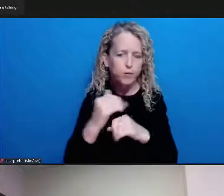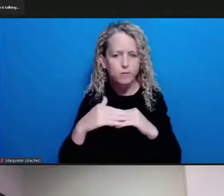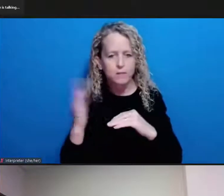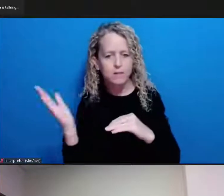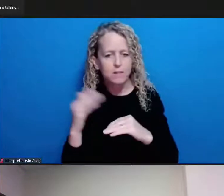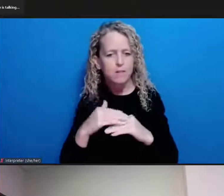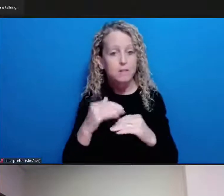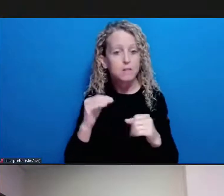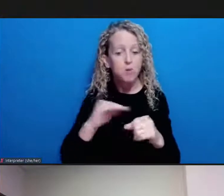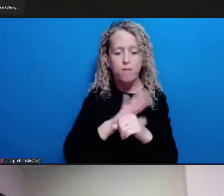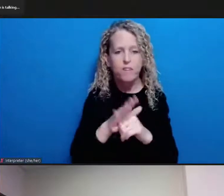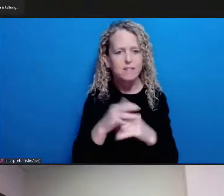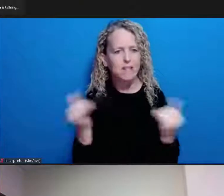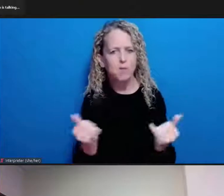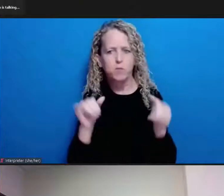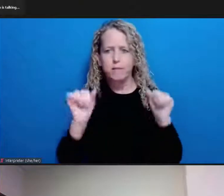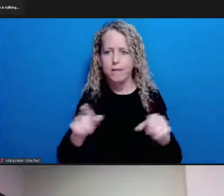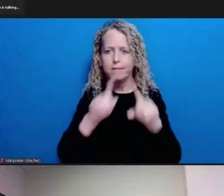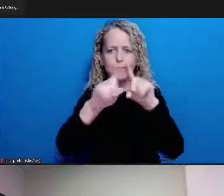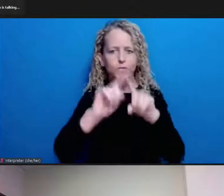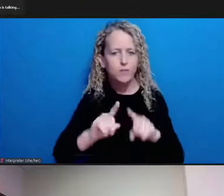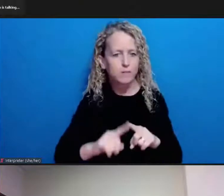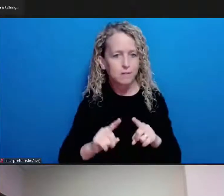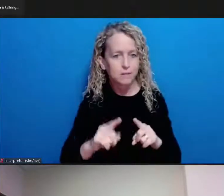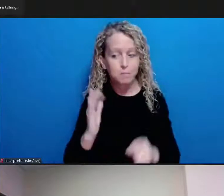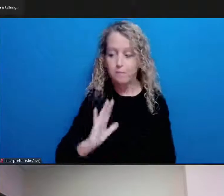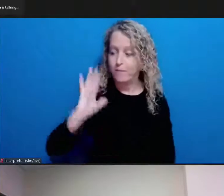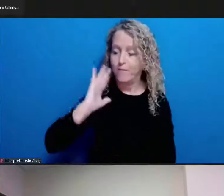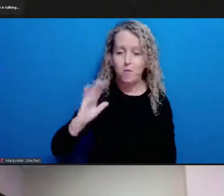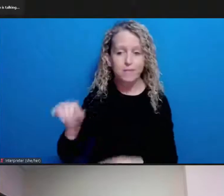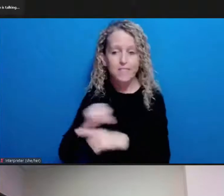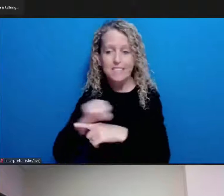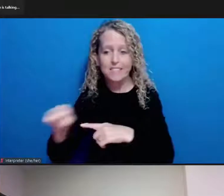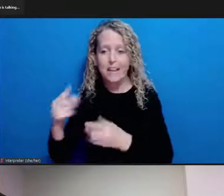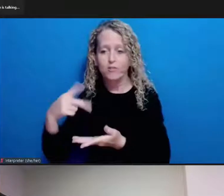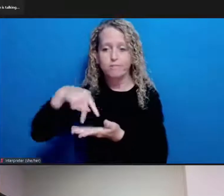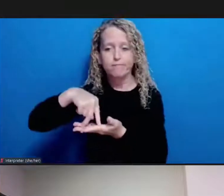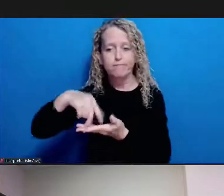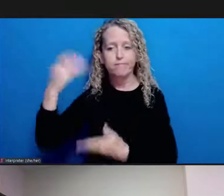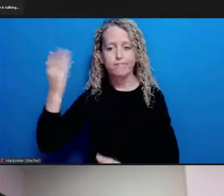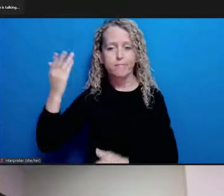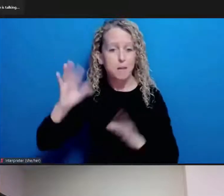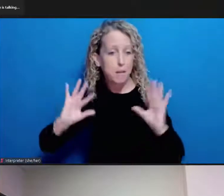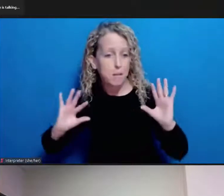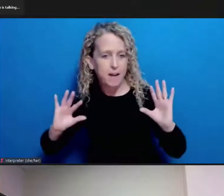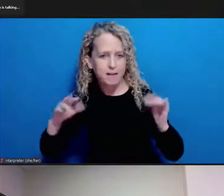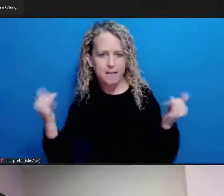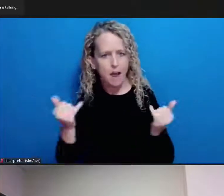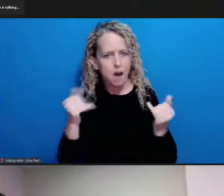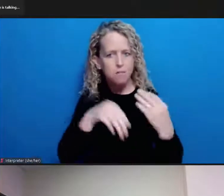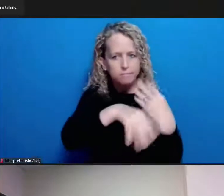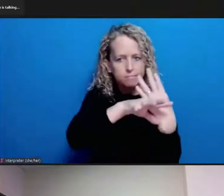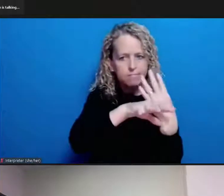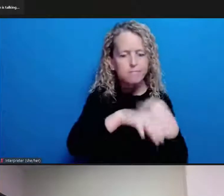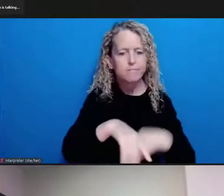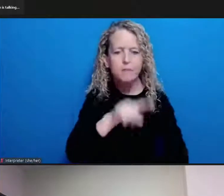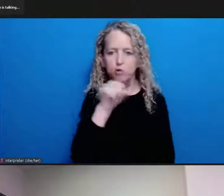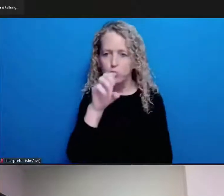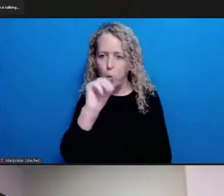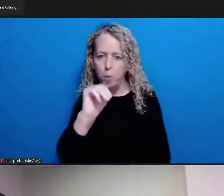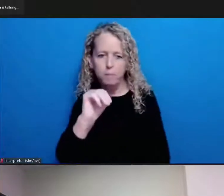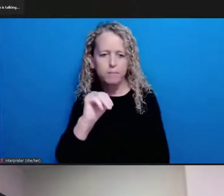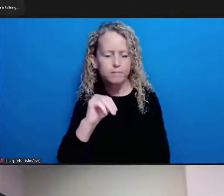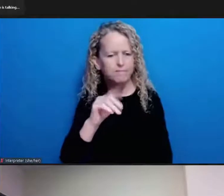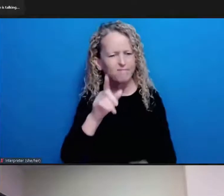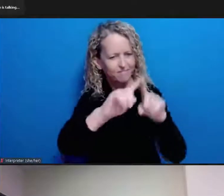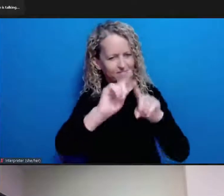person up on a stage. We have now put them on Zoom. But frankly, it's easier now utilizing